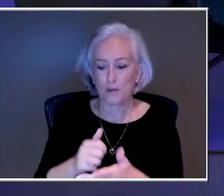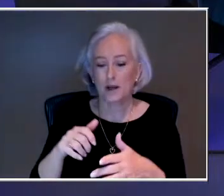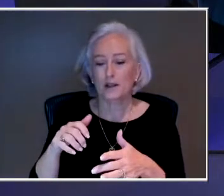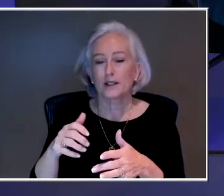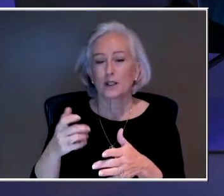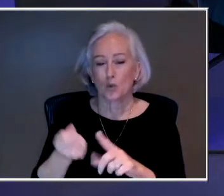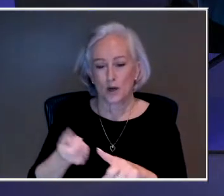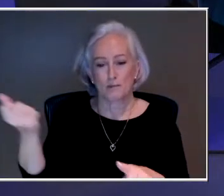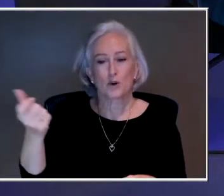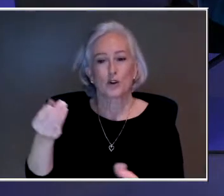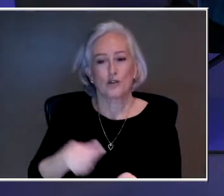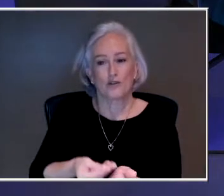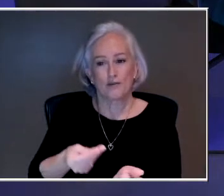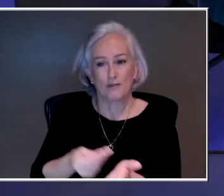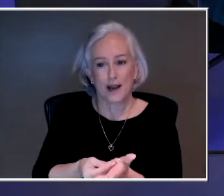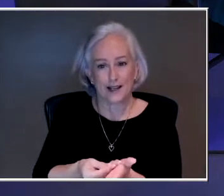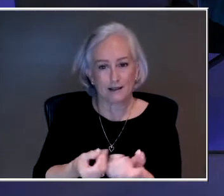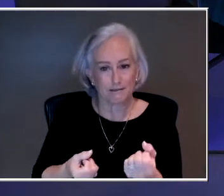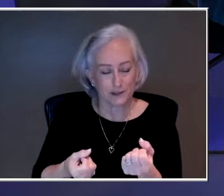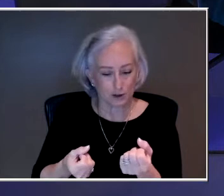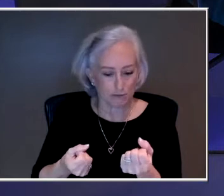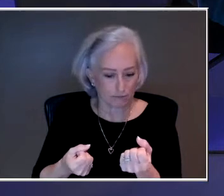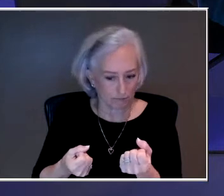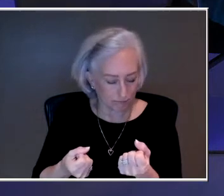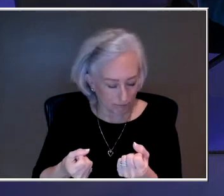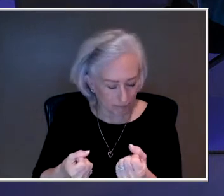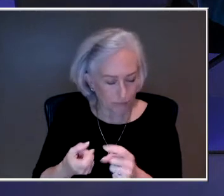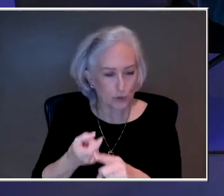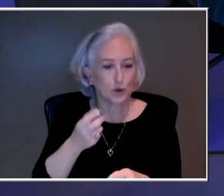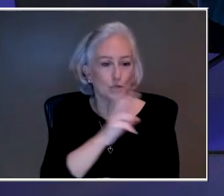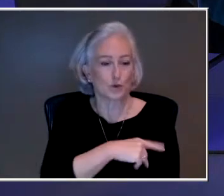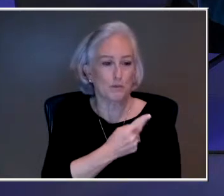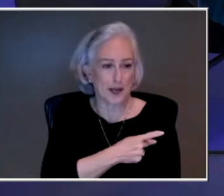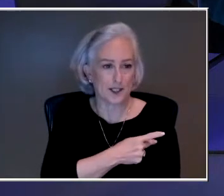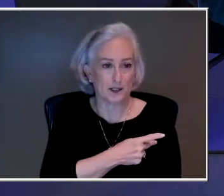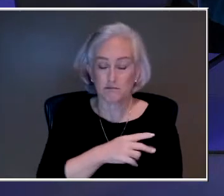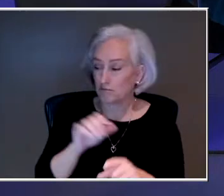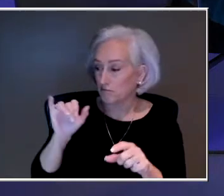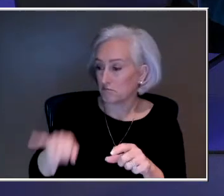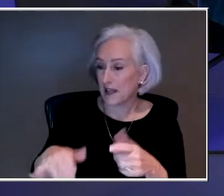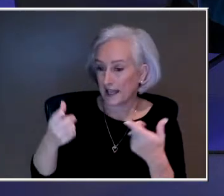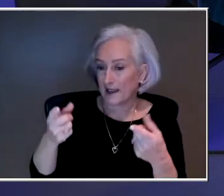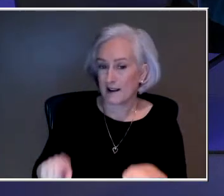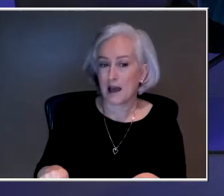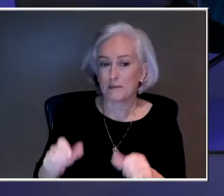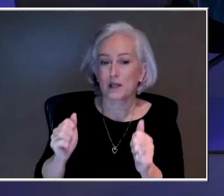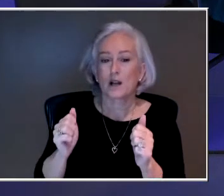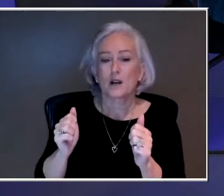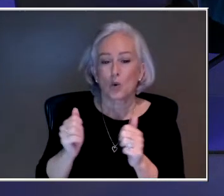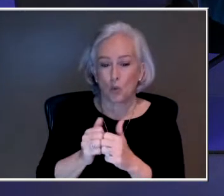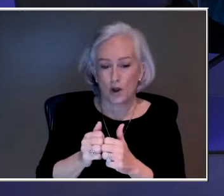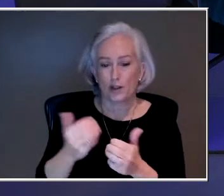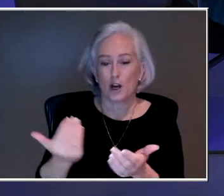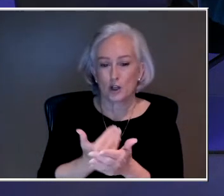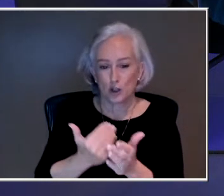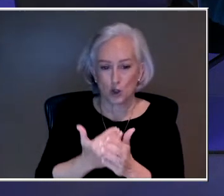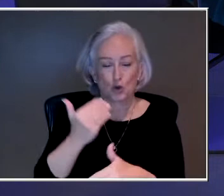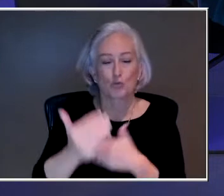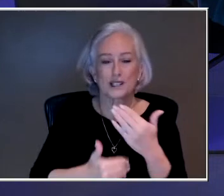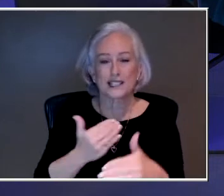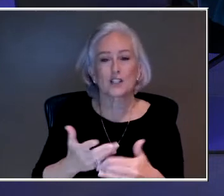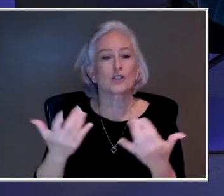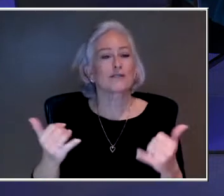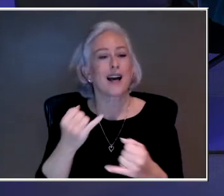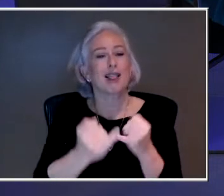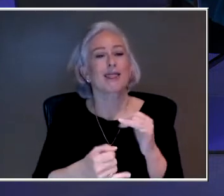new procedure comes to the table? It can. Okay. Yeah, it can. That makes sense. All right, I want to get our takeaways today, and Dr.